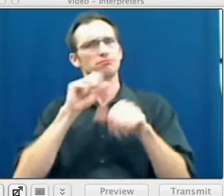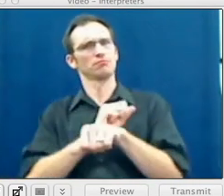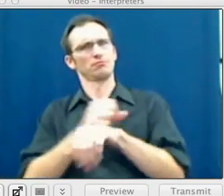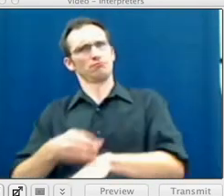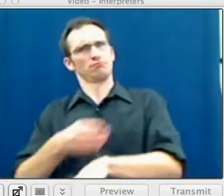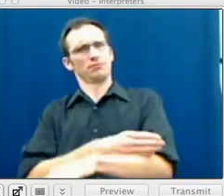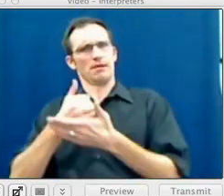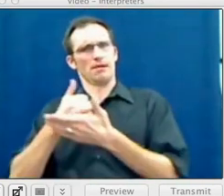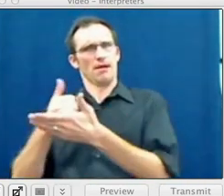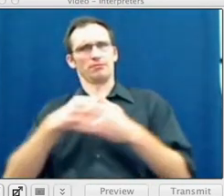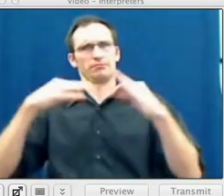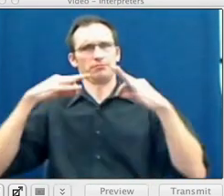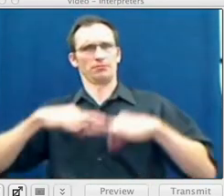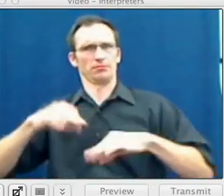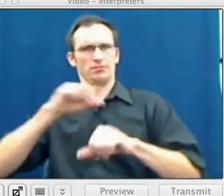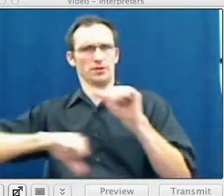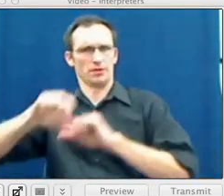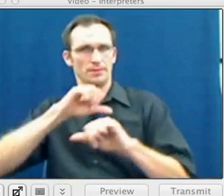Unfortunately,